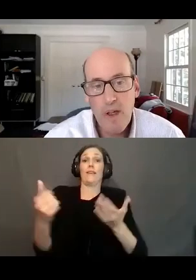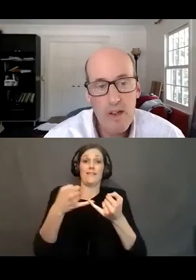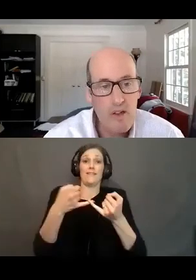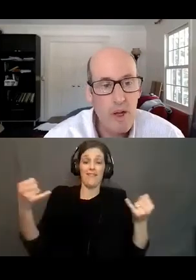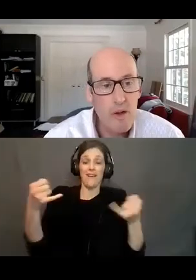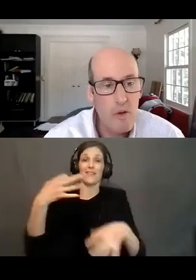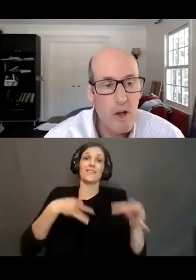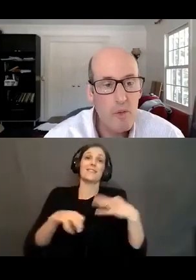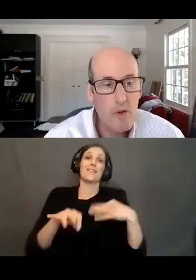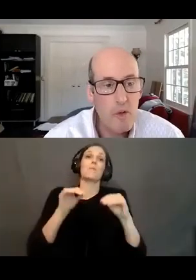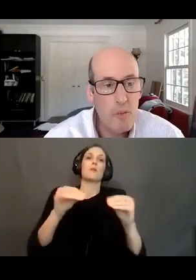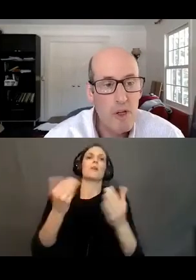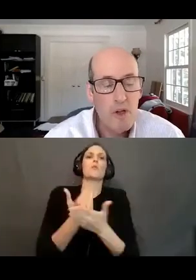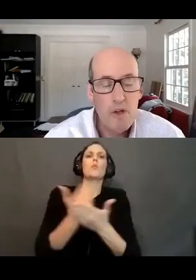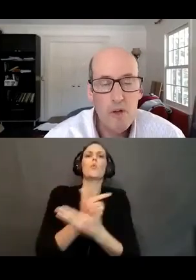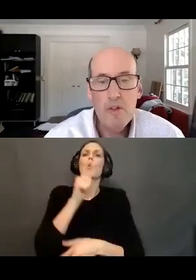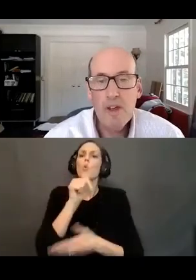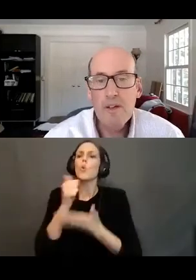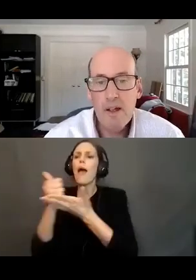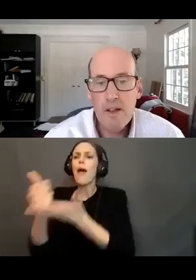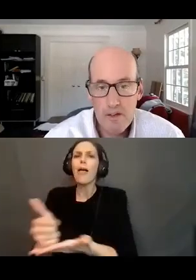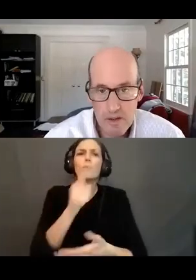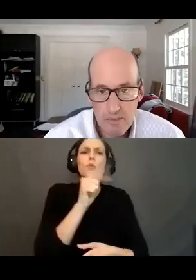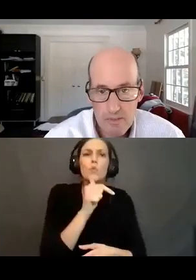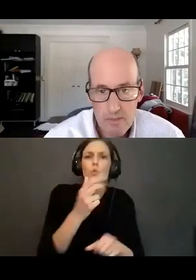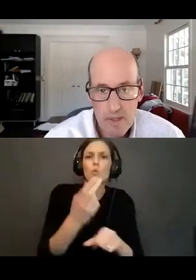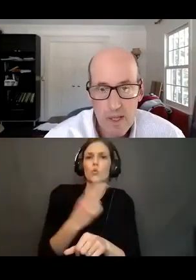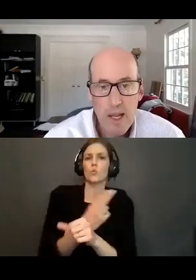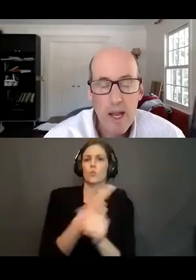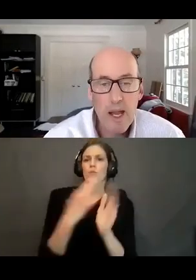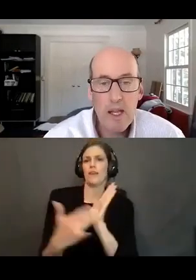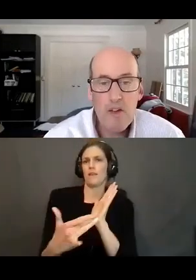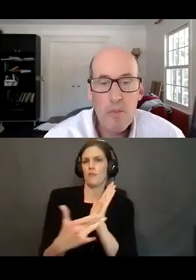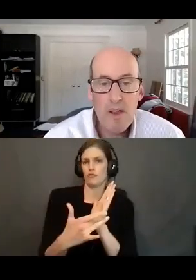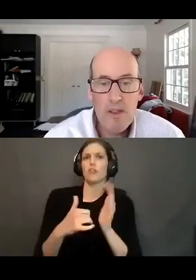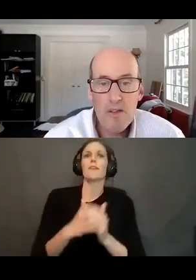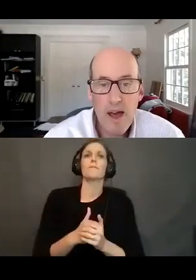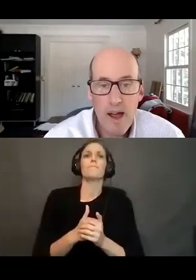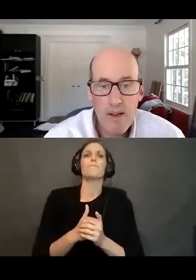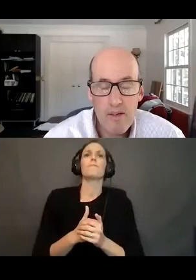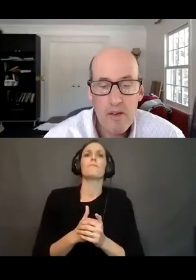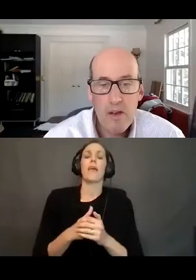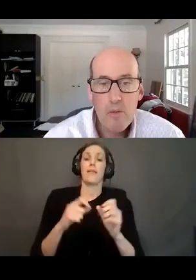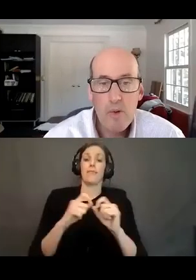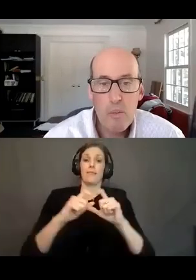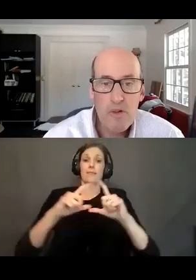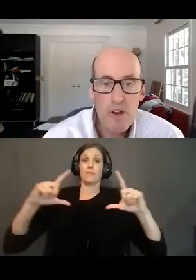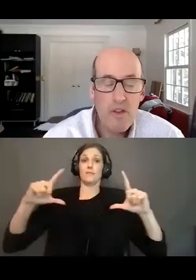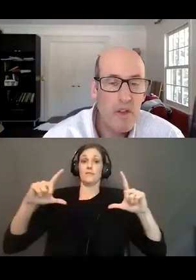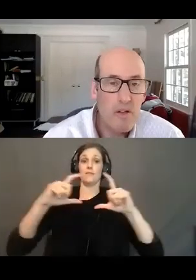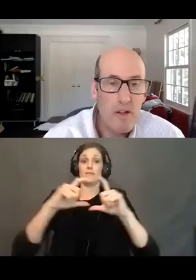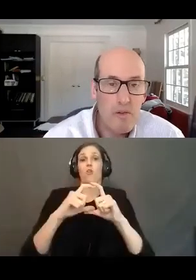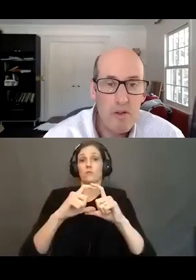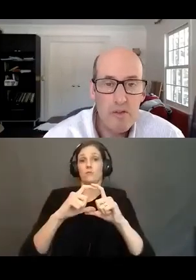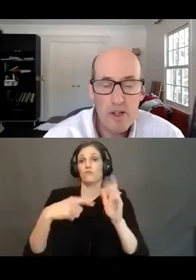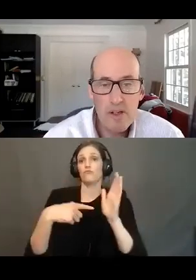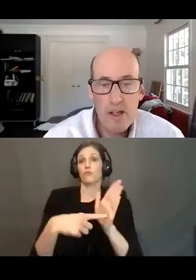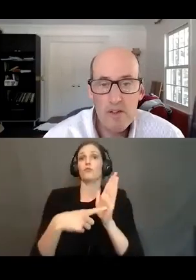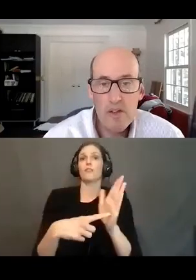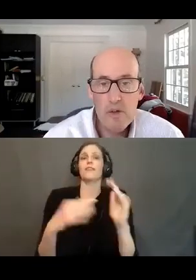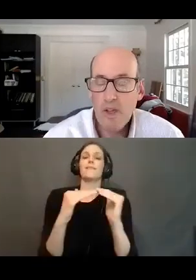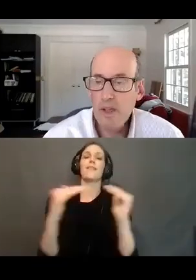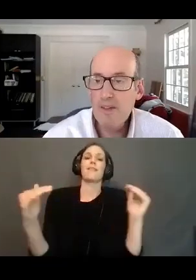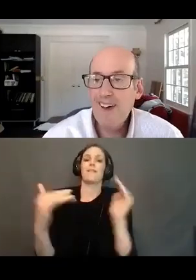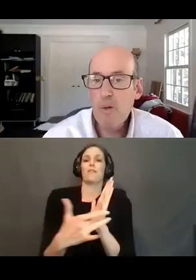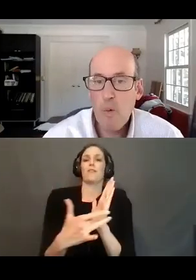in new lines about who helps whom use technology. And I've made the dots represent the level of